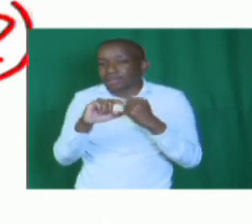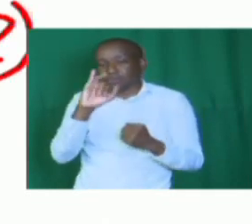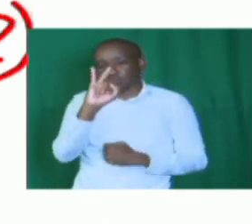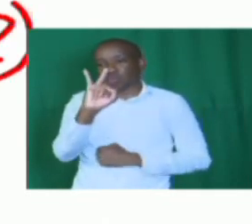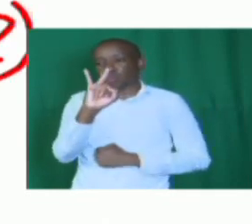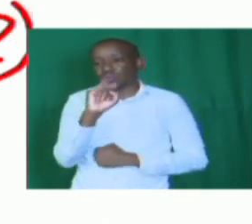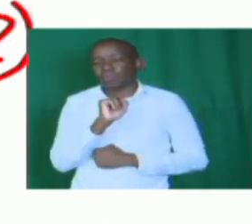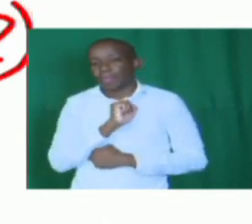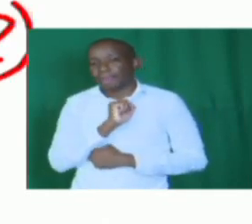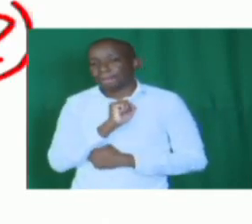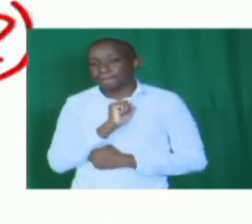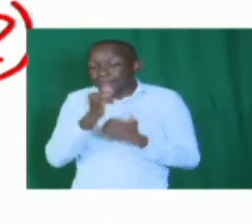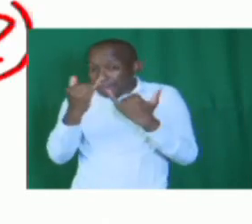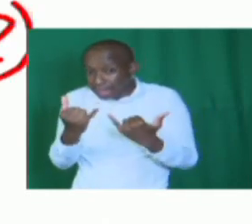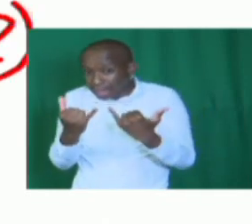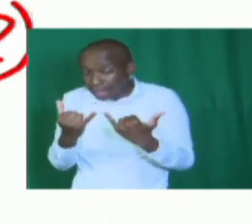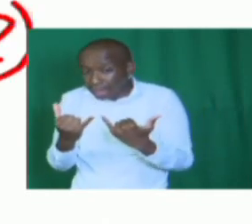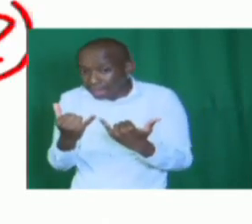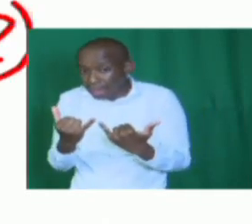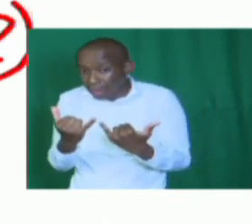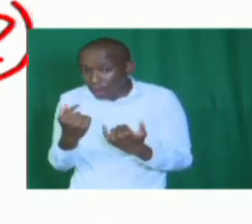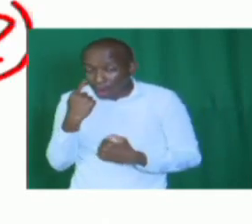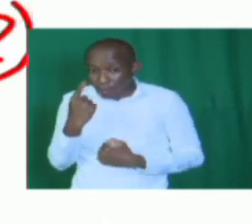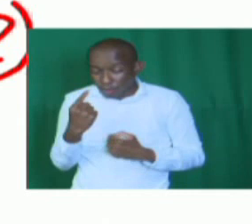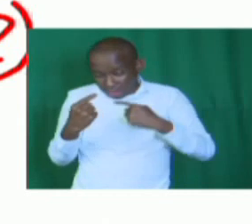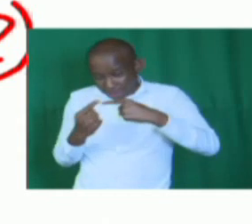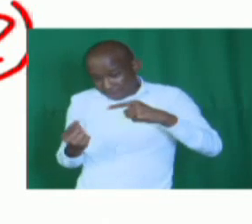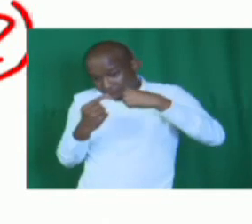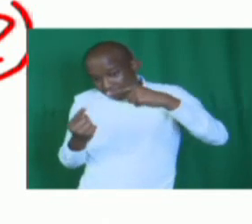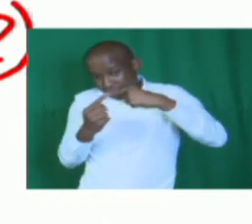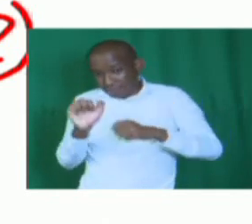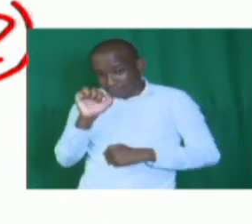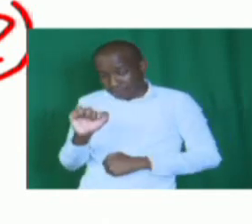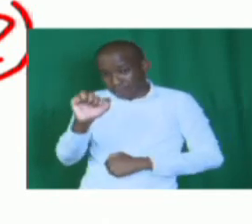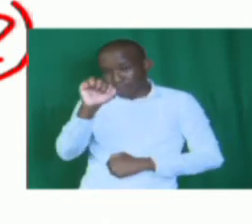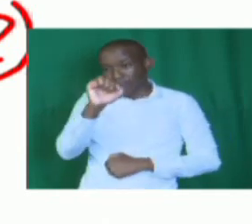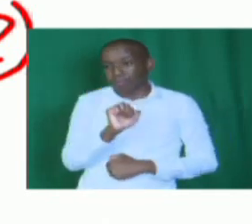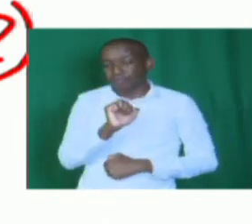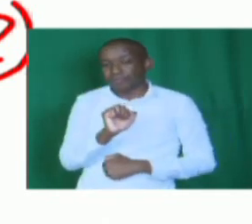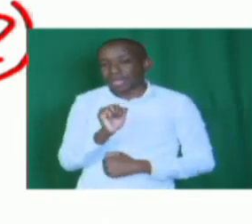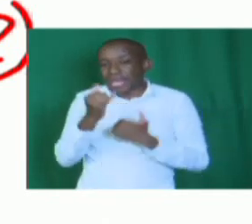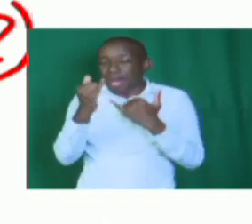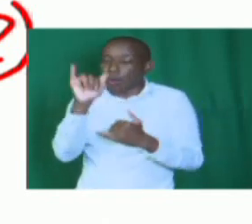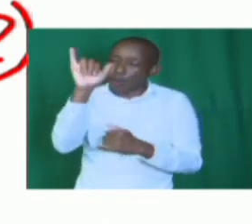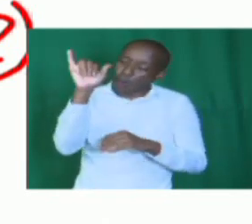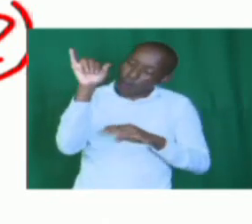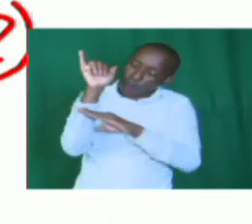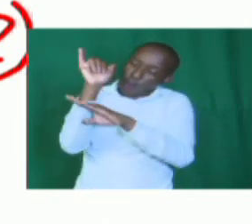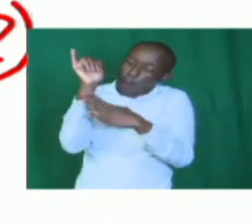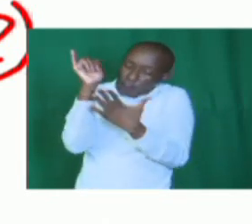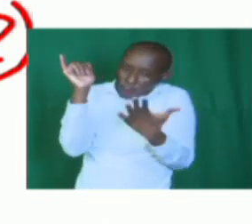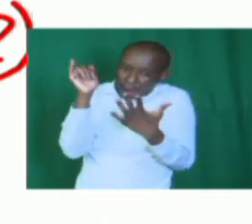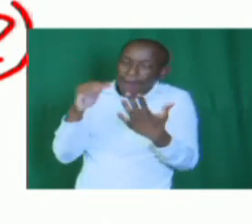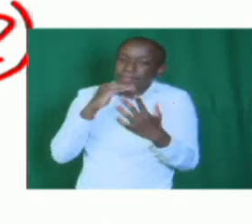-2. So that is where the difference is. The difference is in where the lines cut